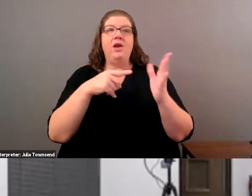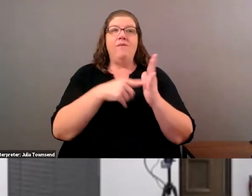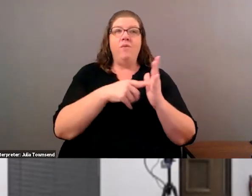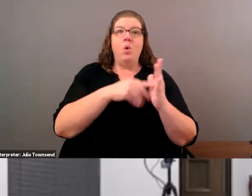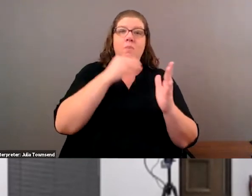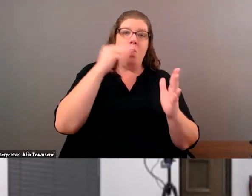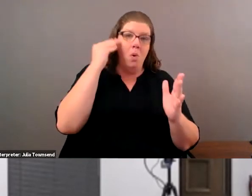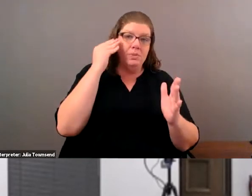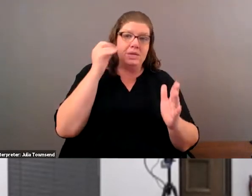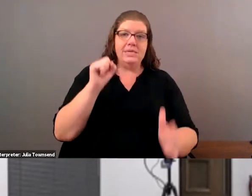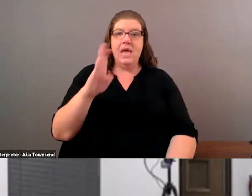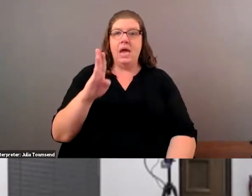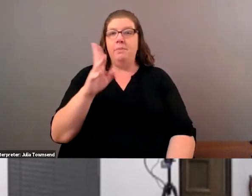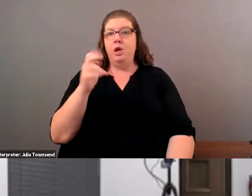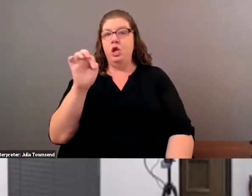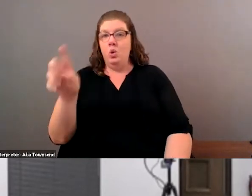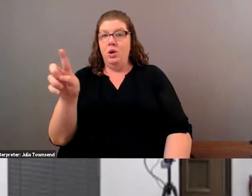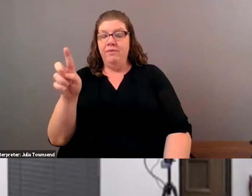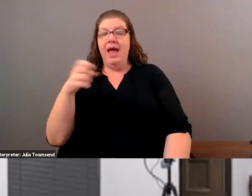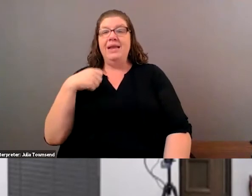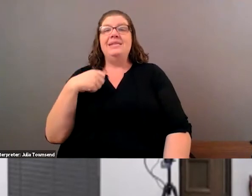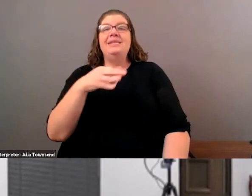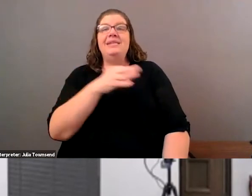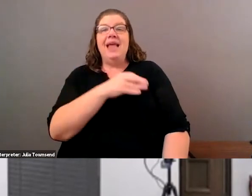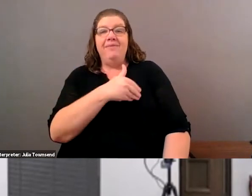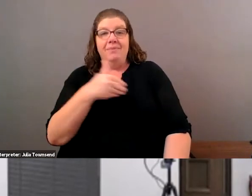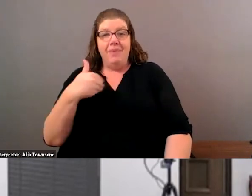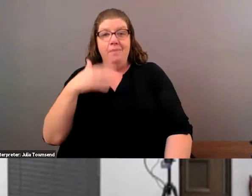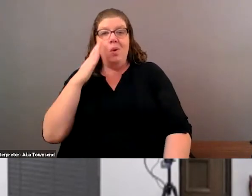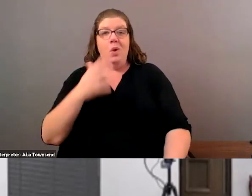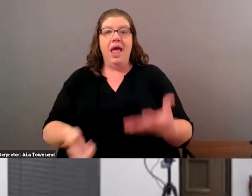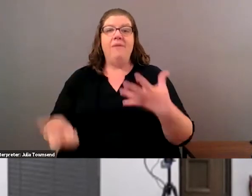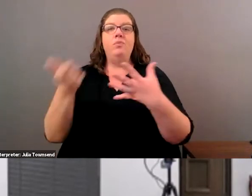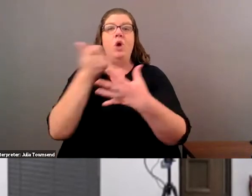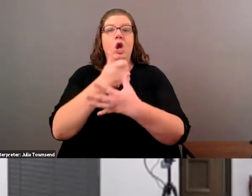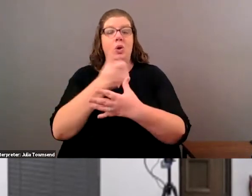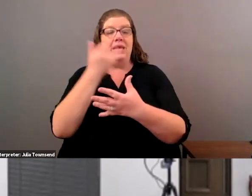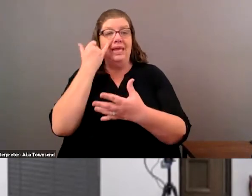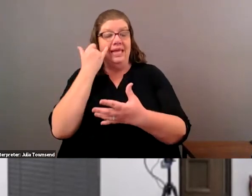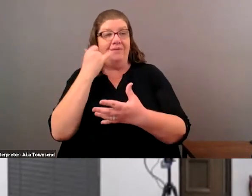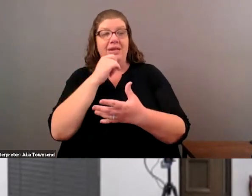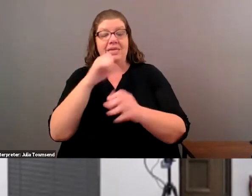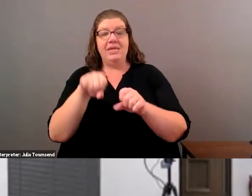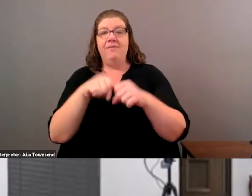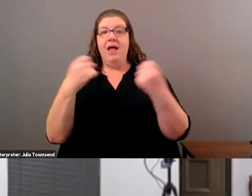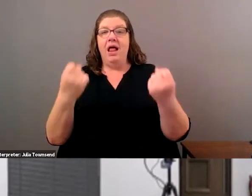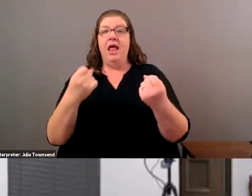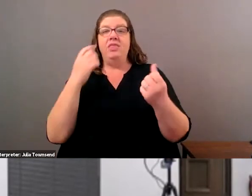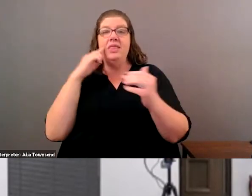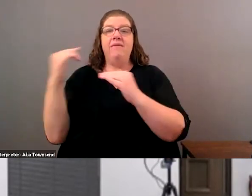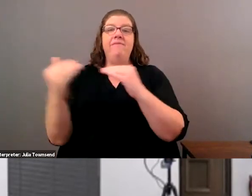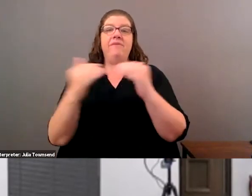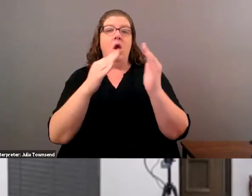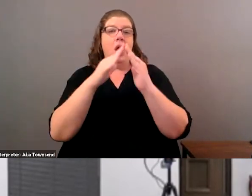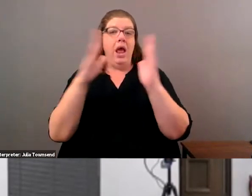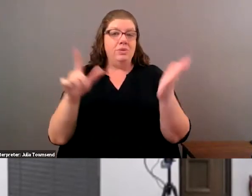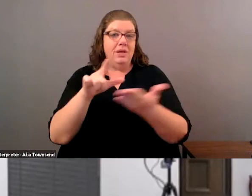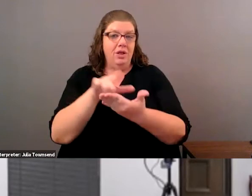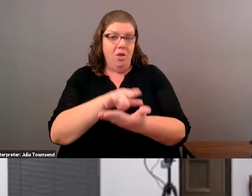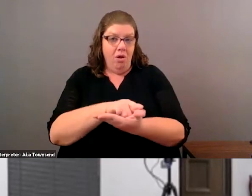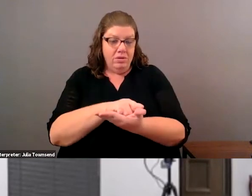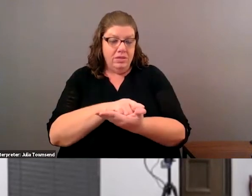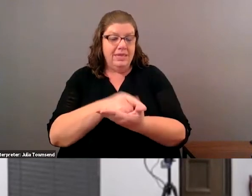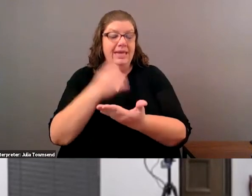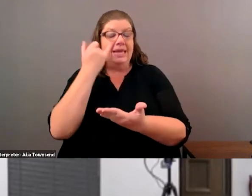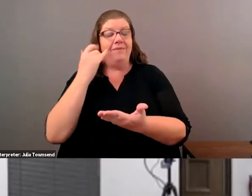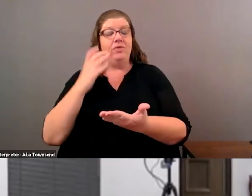Santa Barbara Unified staff members will have priority as long as it does not violate the fair housing laws. If the board approves the